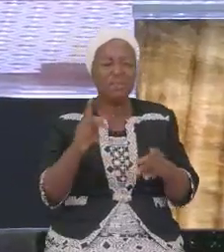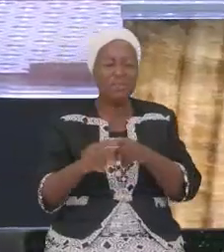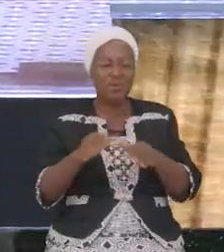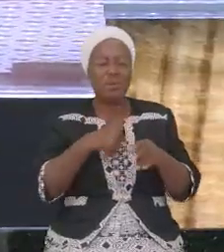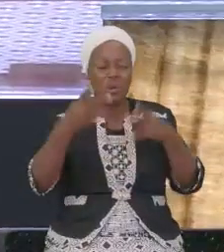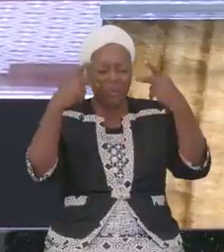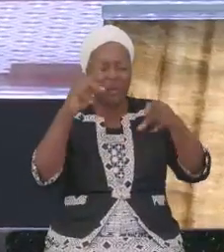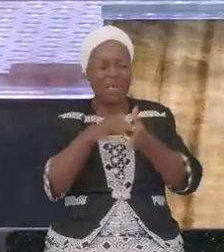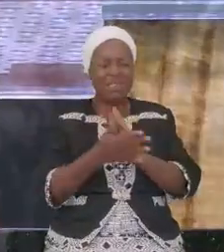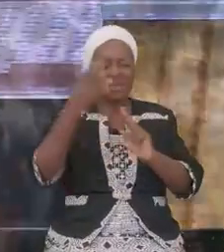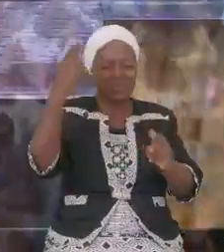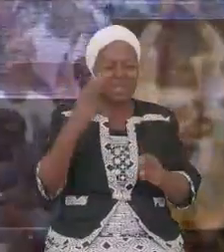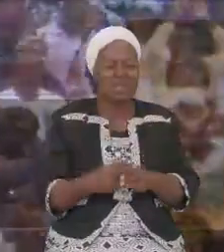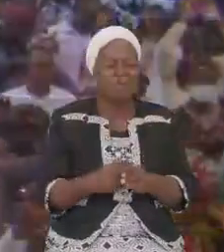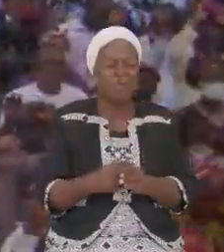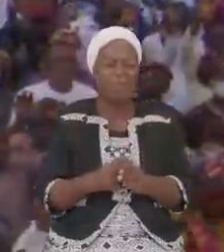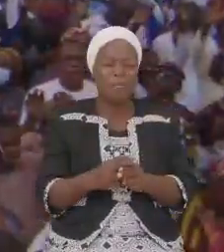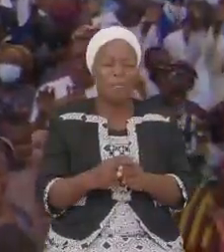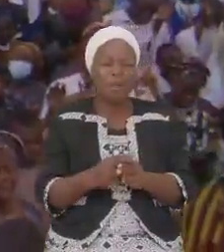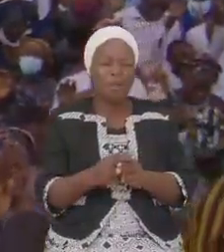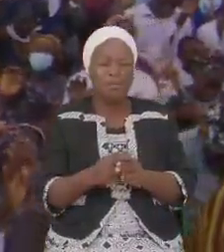prosper in Jesus' name.